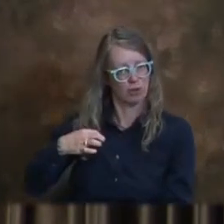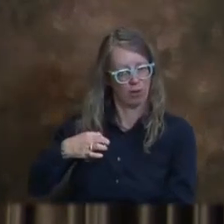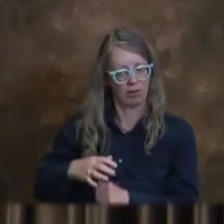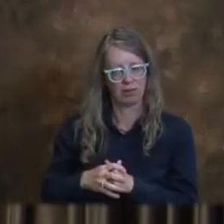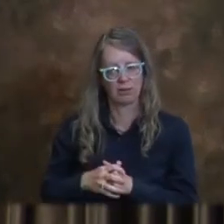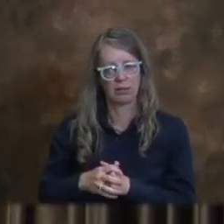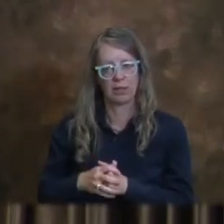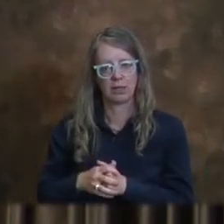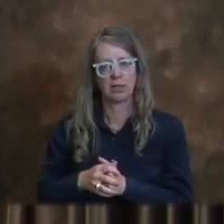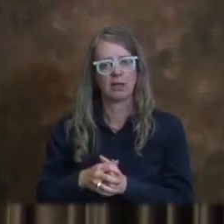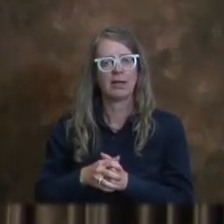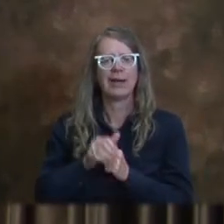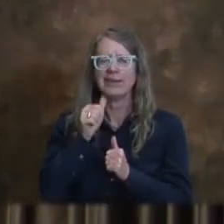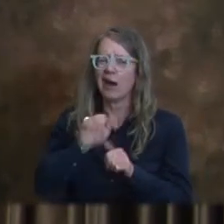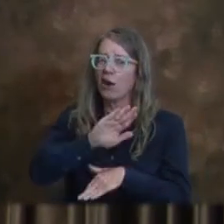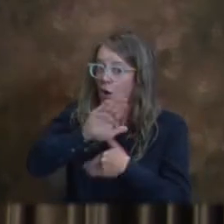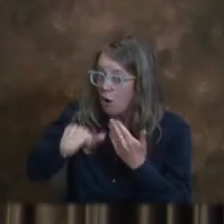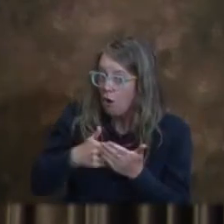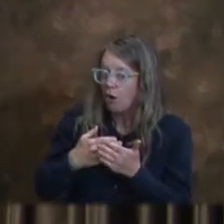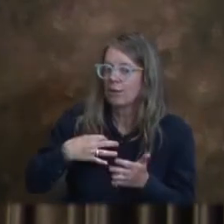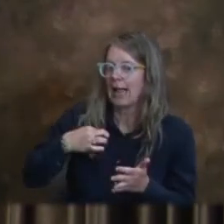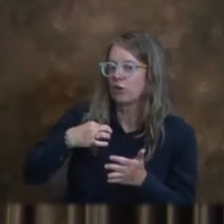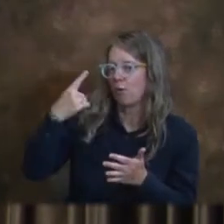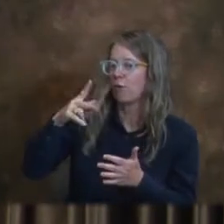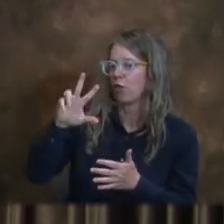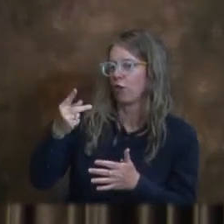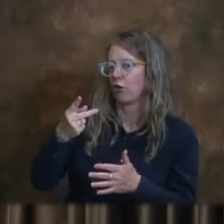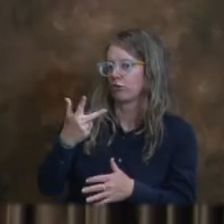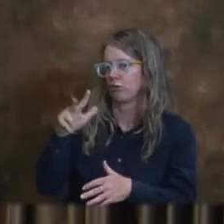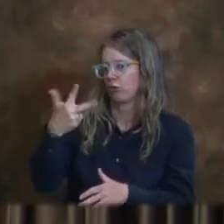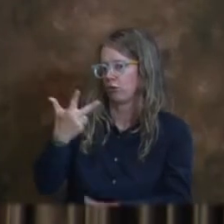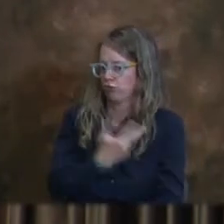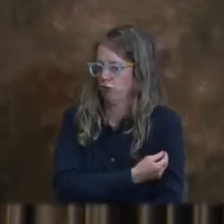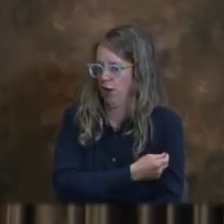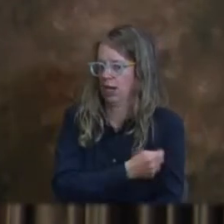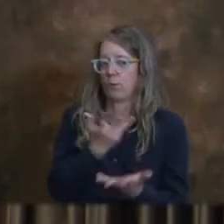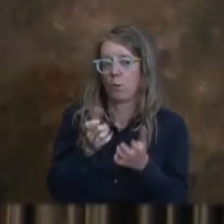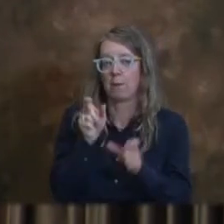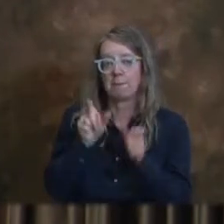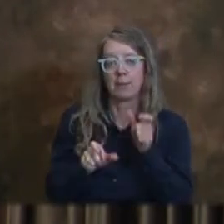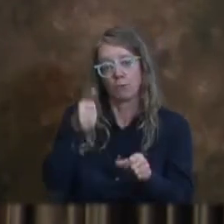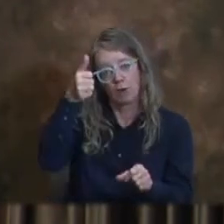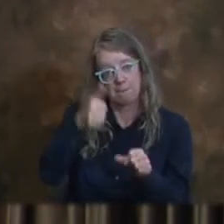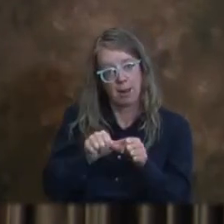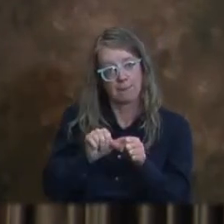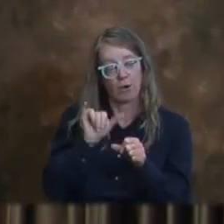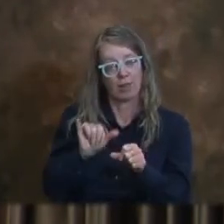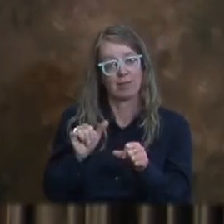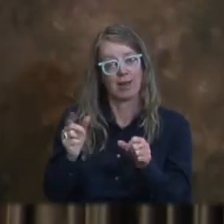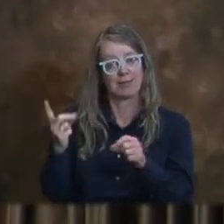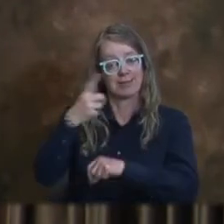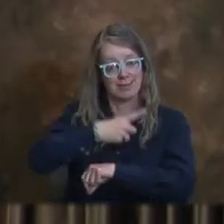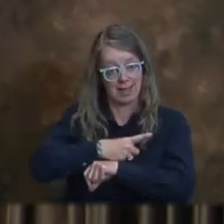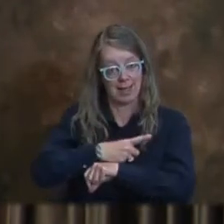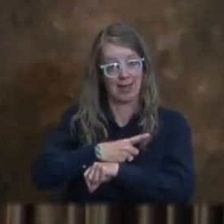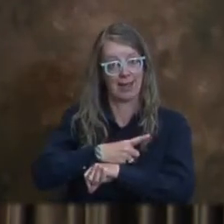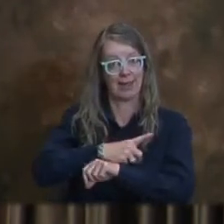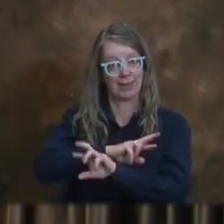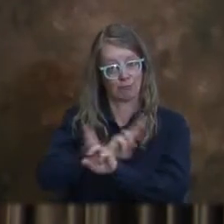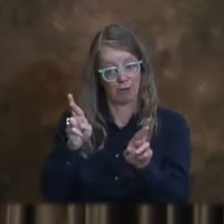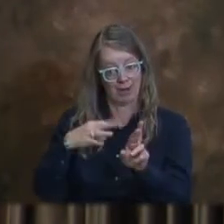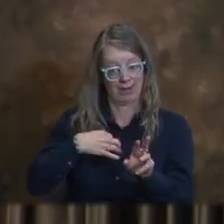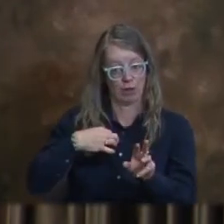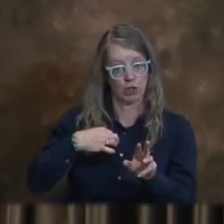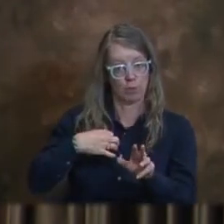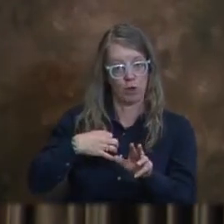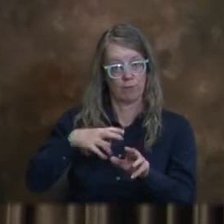be eligible for a booster yet, so we want folks to remember that as you approach your eligibility, there are several providers in